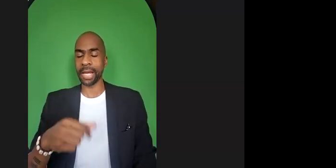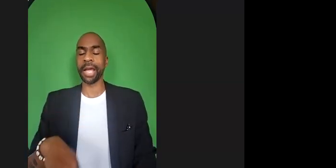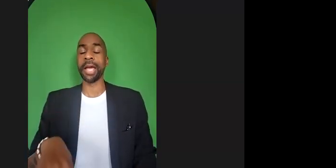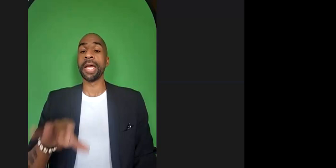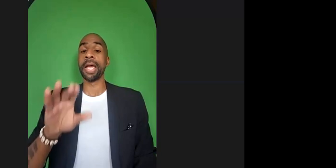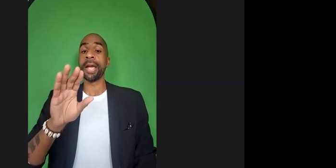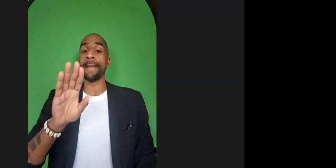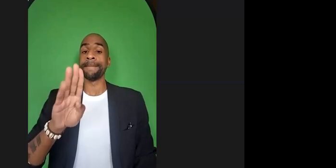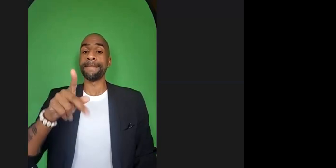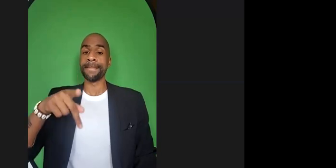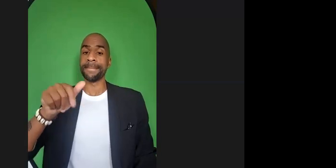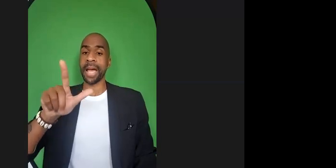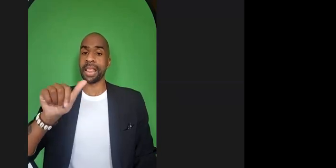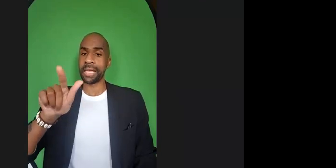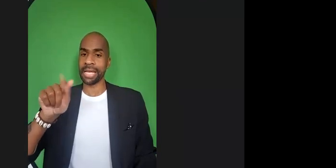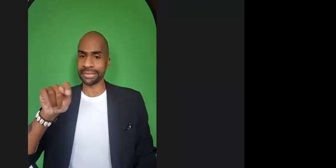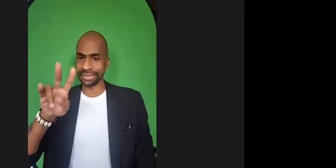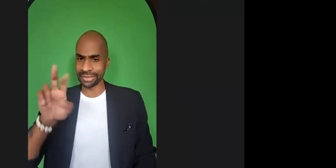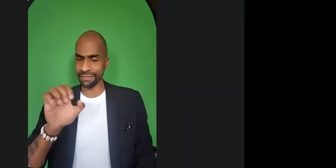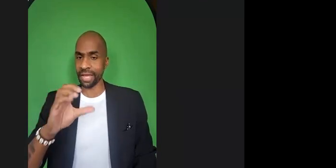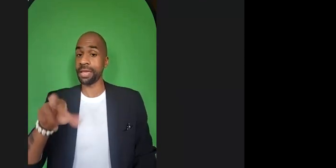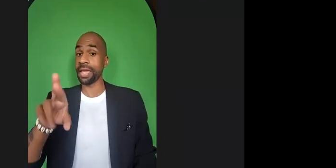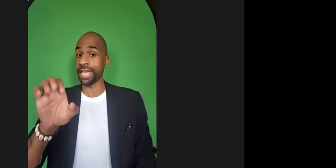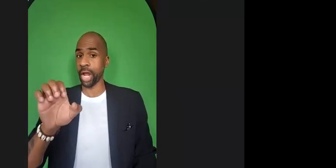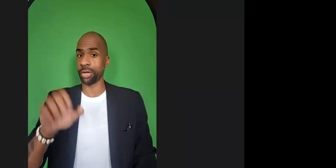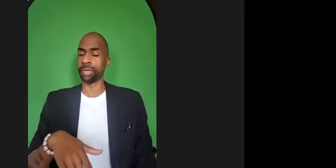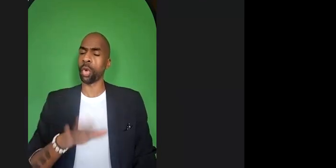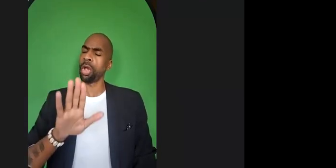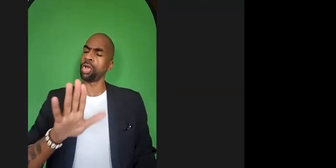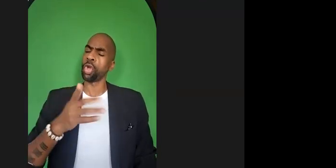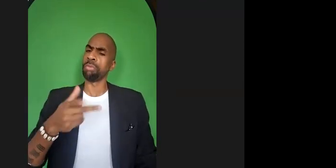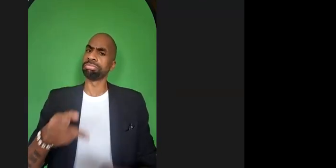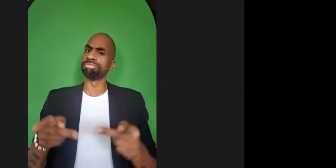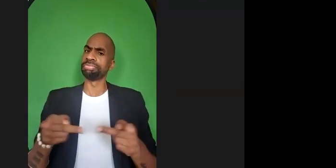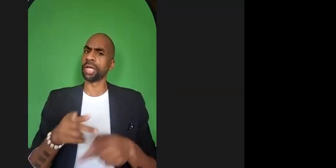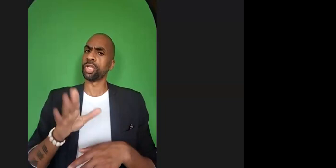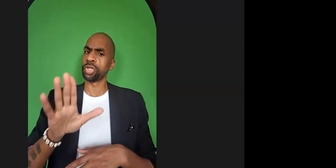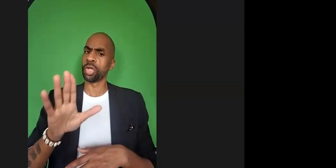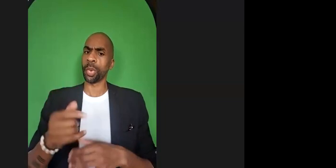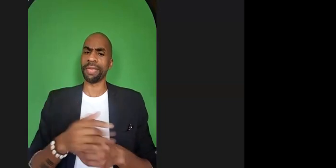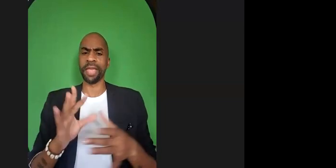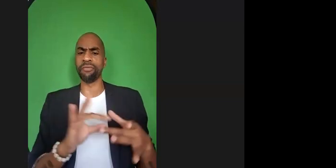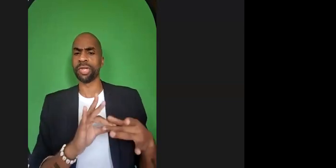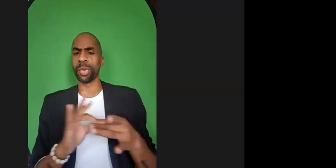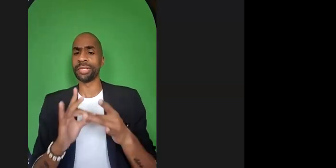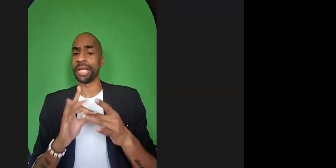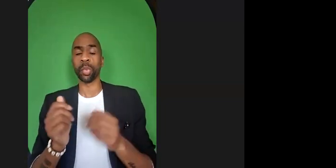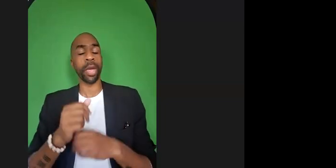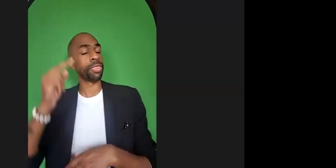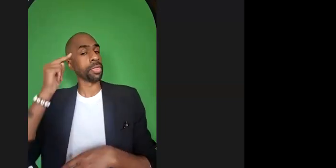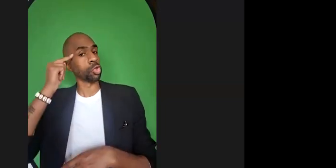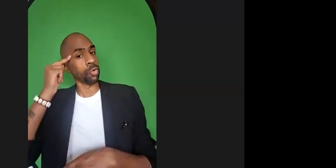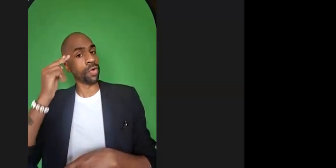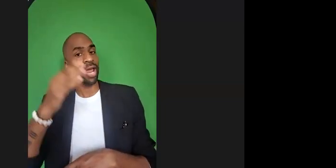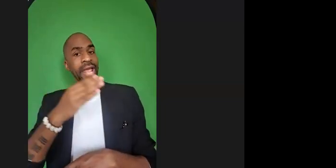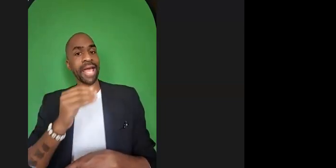Sclerosis. And at your institution, there's this unique collaboration between the neurologic group and the